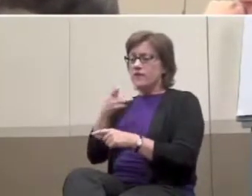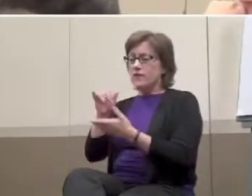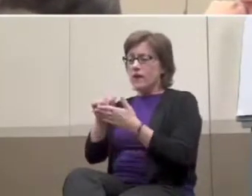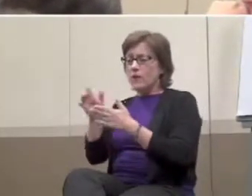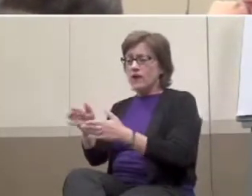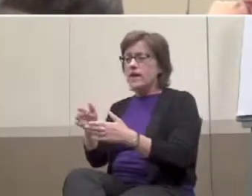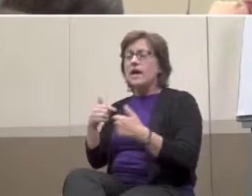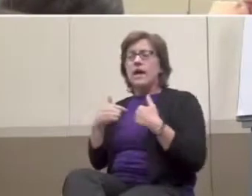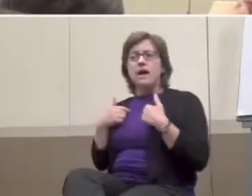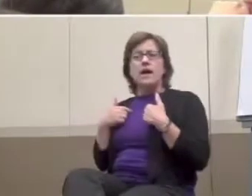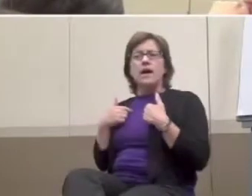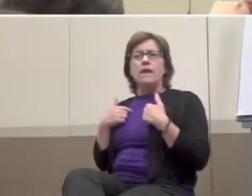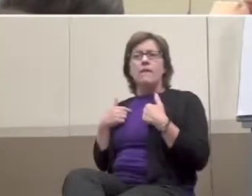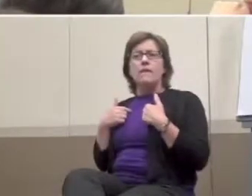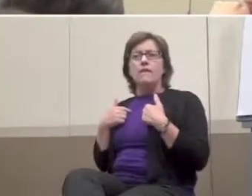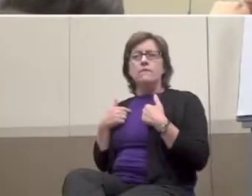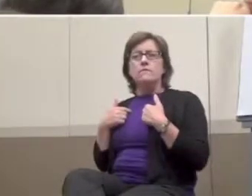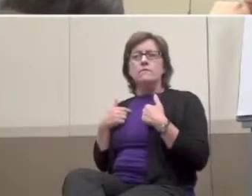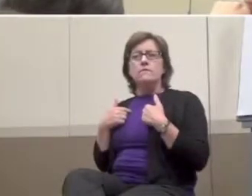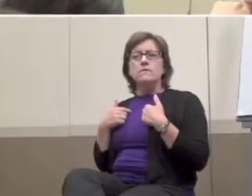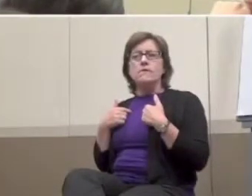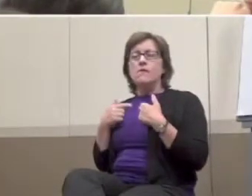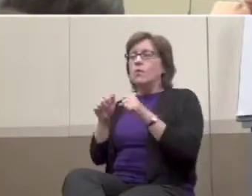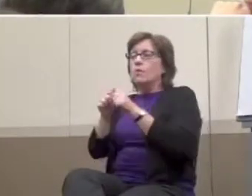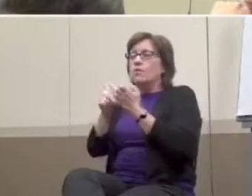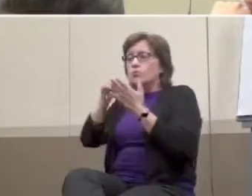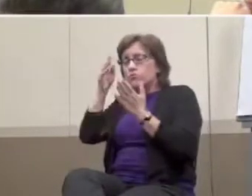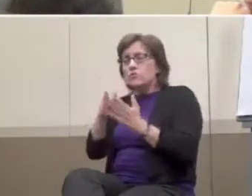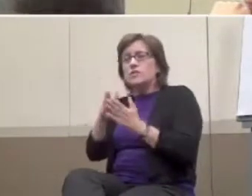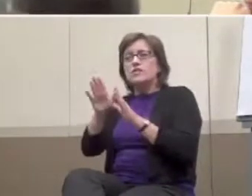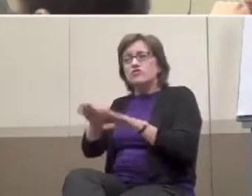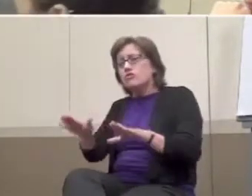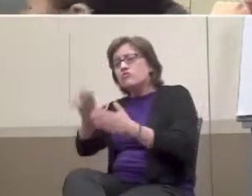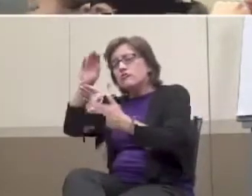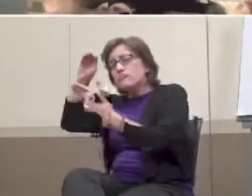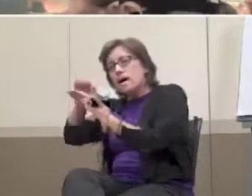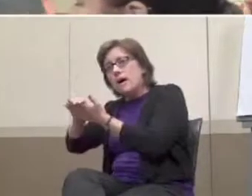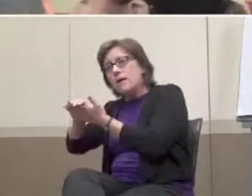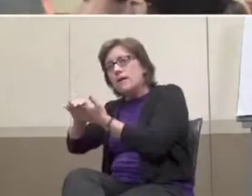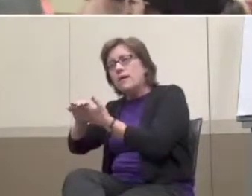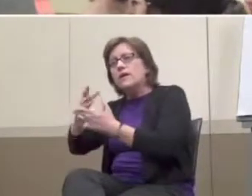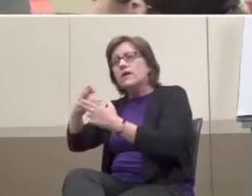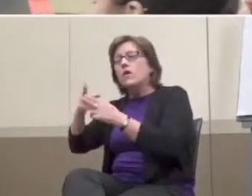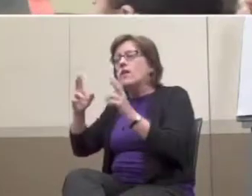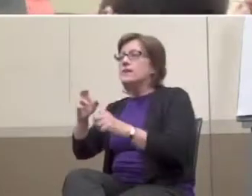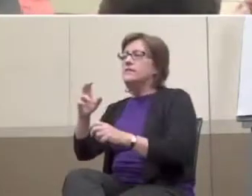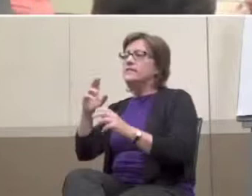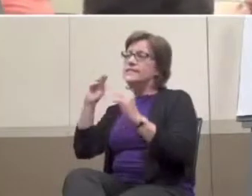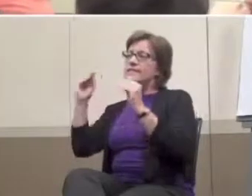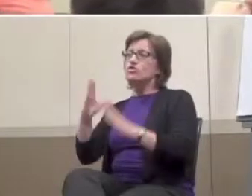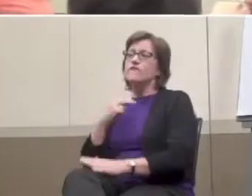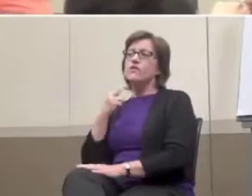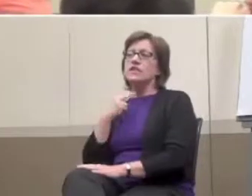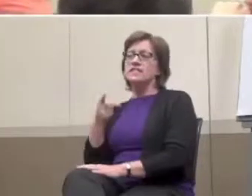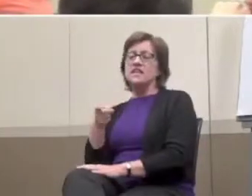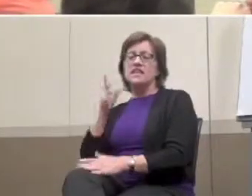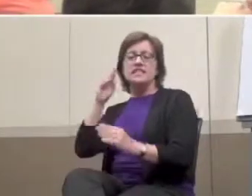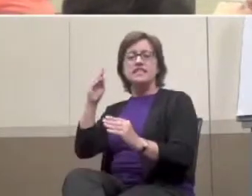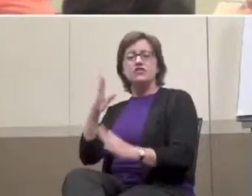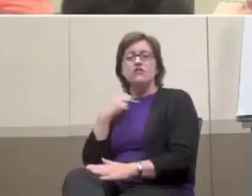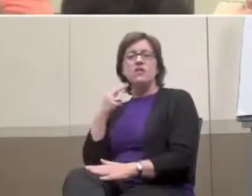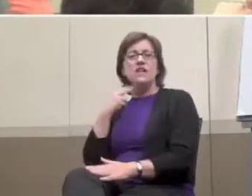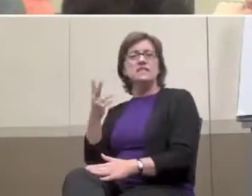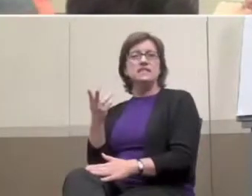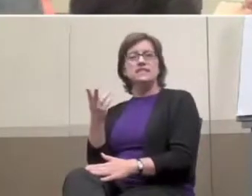like I try to, even with like students, my children, my husband, they call it the teacher voice, teacher sign, teacher